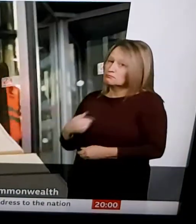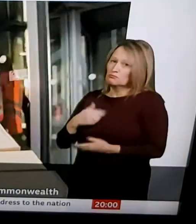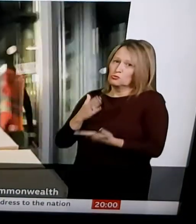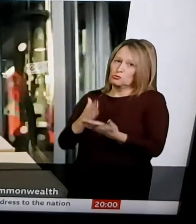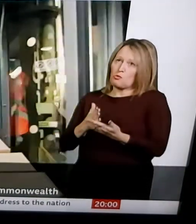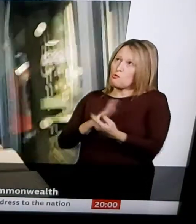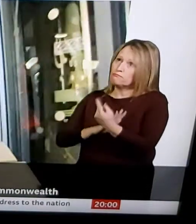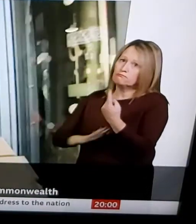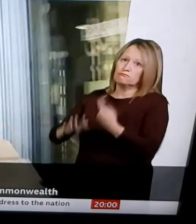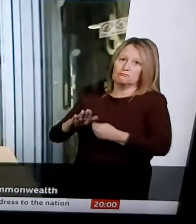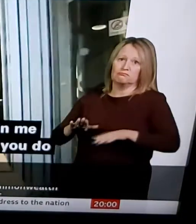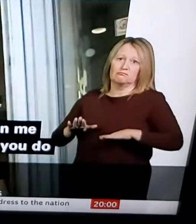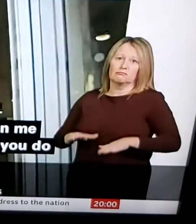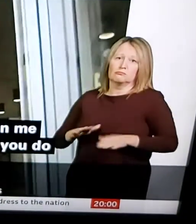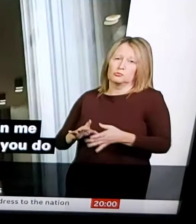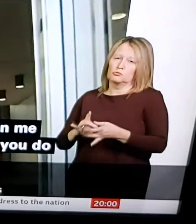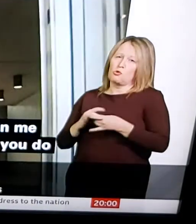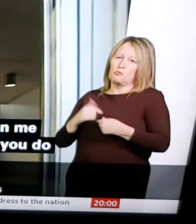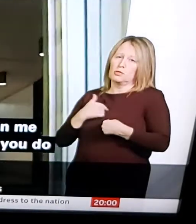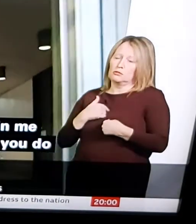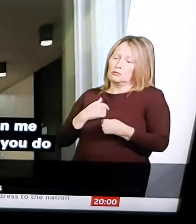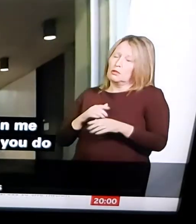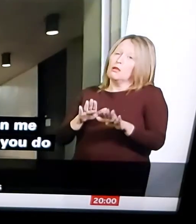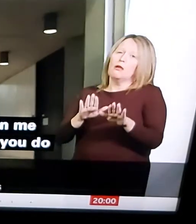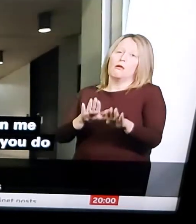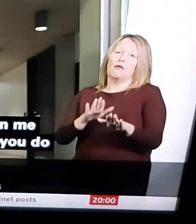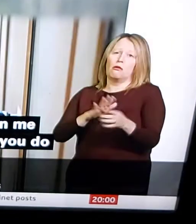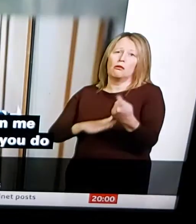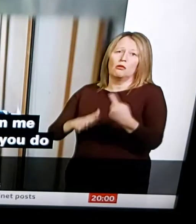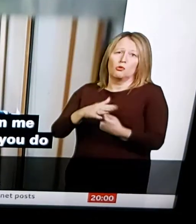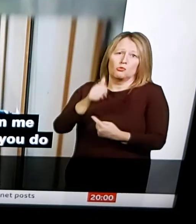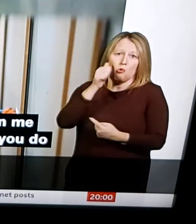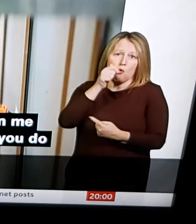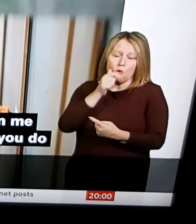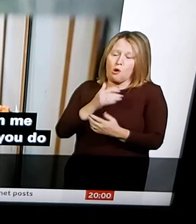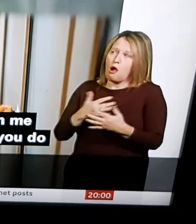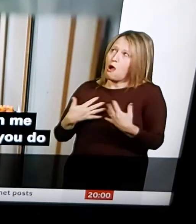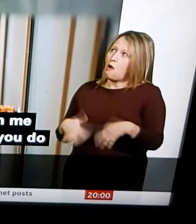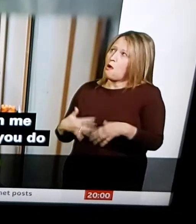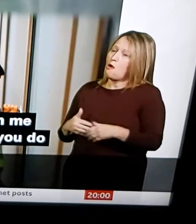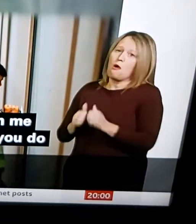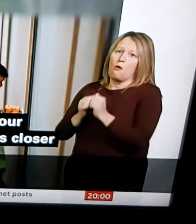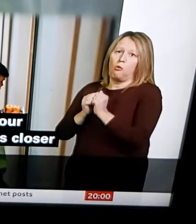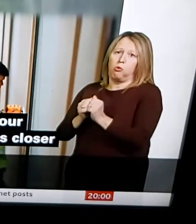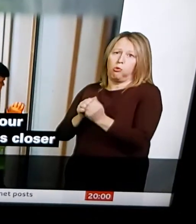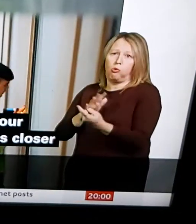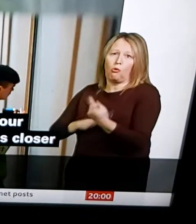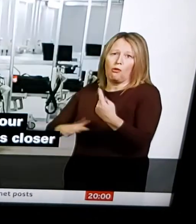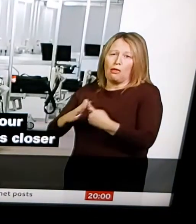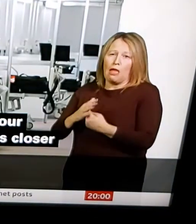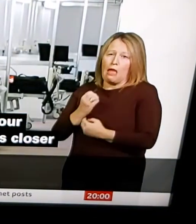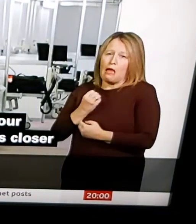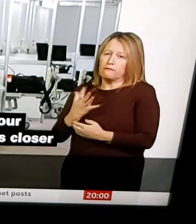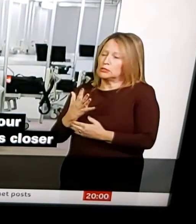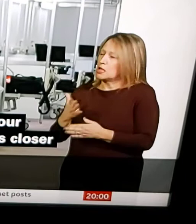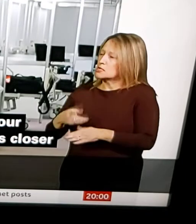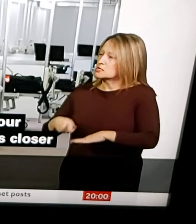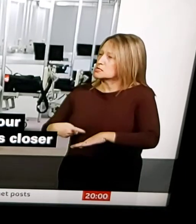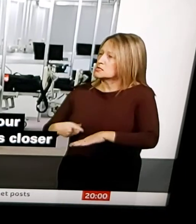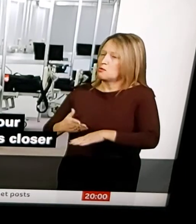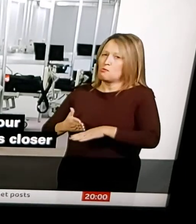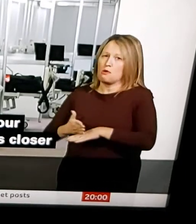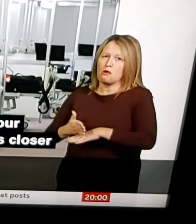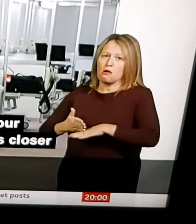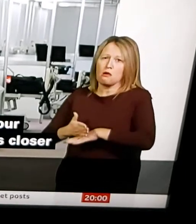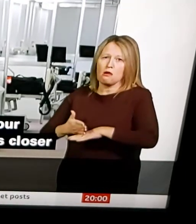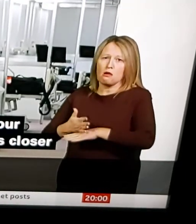will join me in assuring you that what you do is appreciated and every hour of your hard work brings us